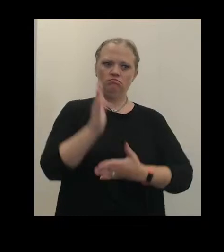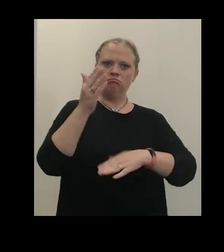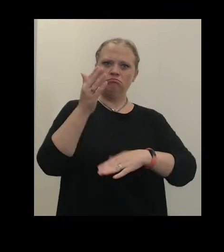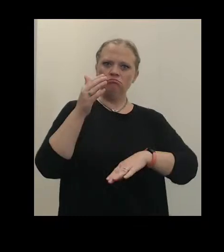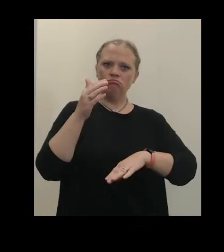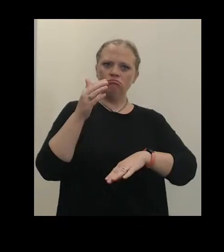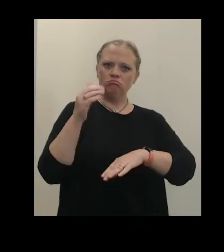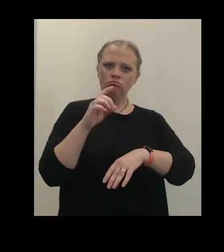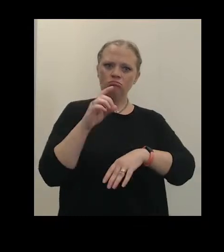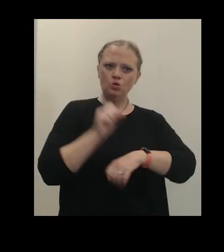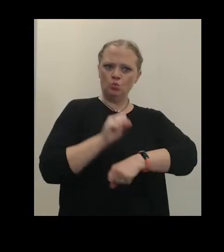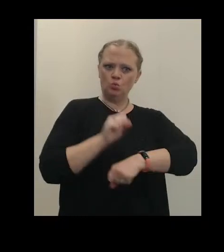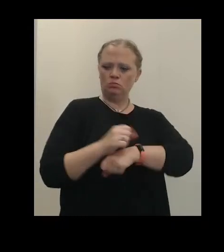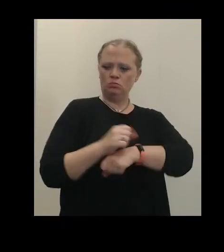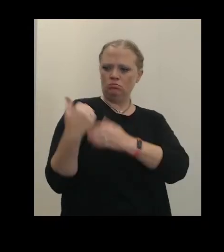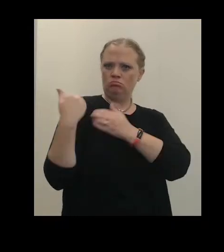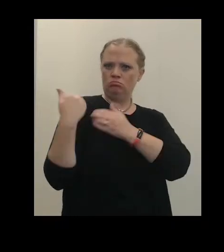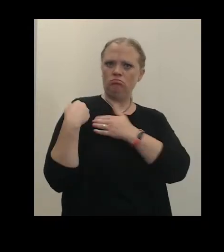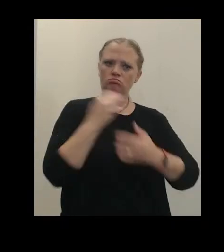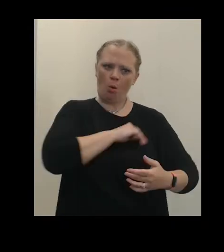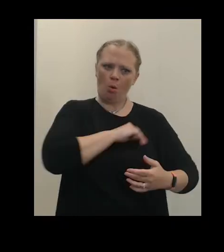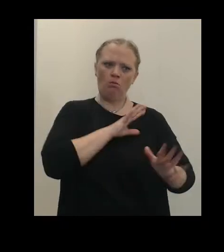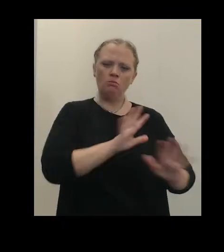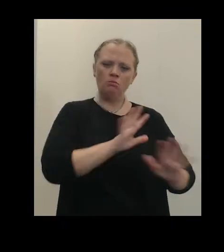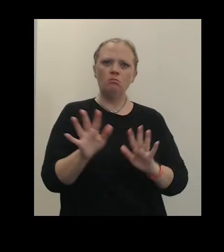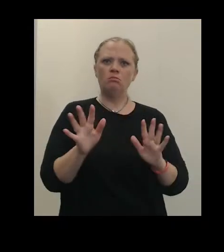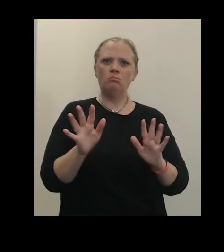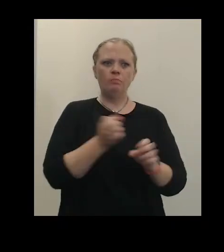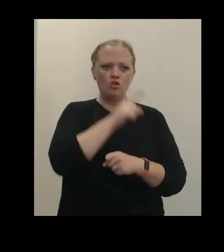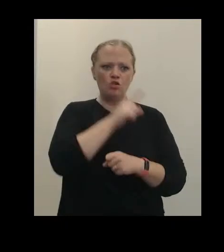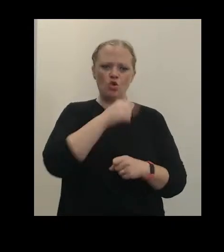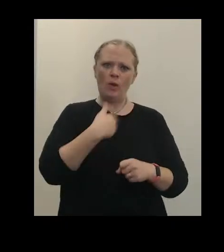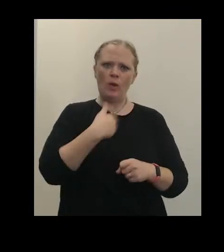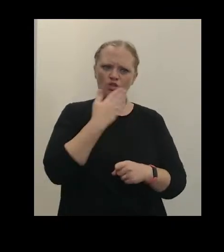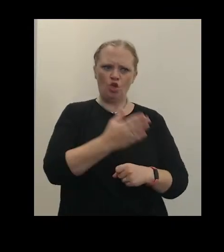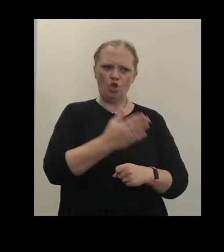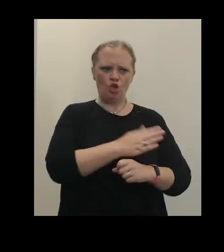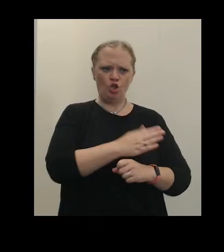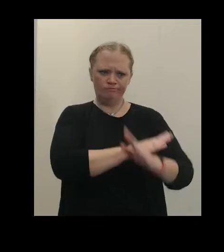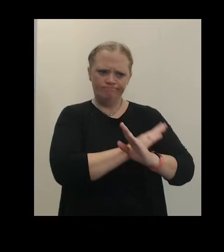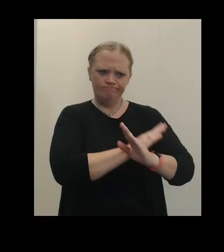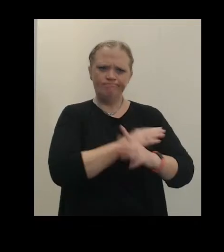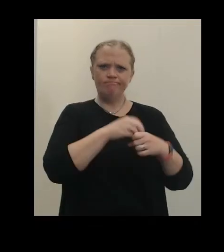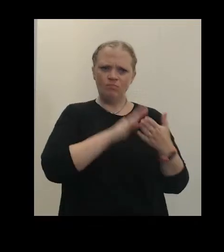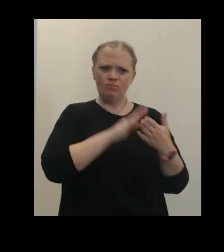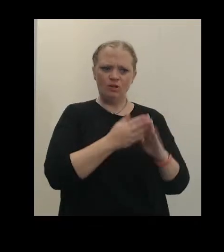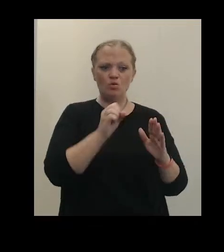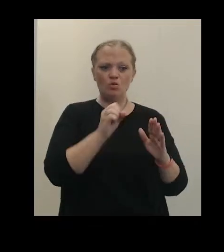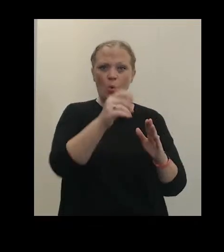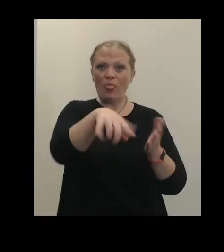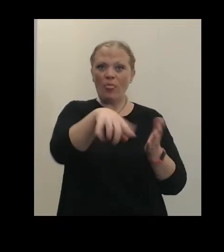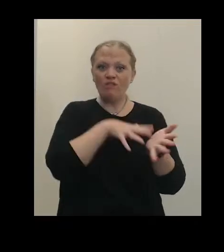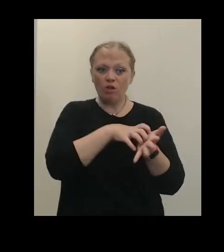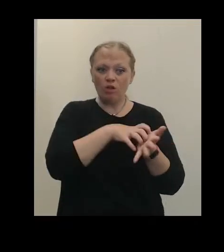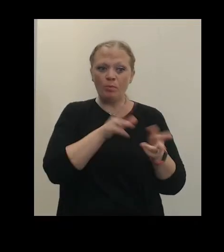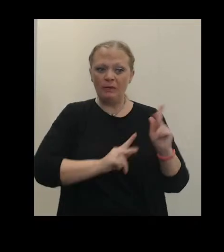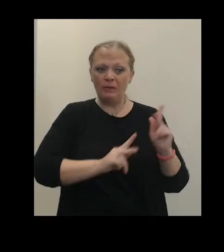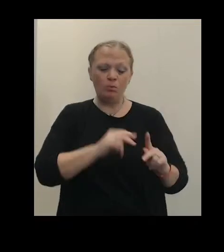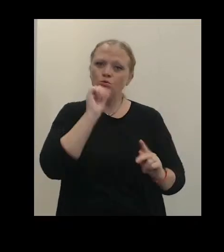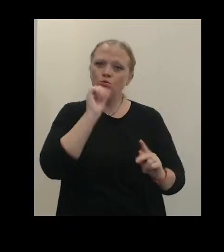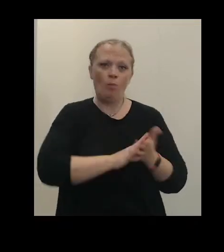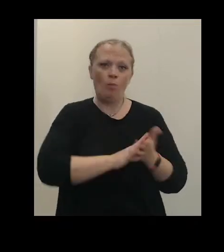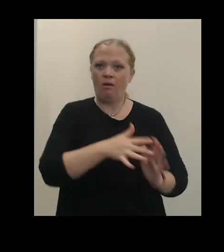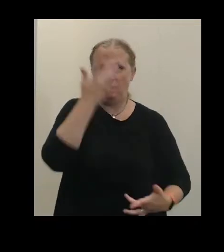to make sure that we have good immune protection in our communities so that very vulnerable people don't get ill. So we're doing it